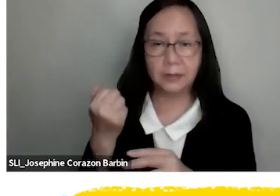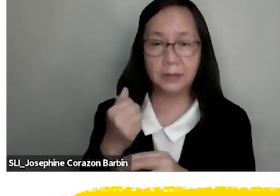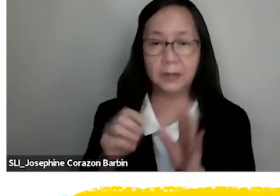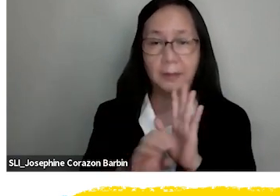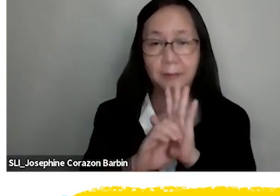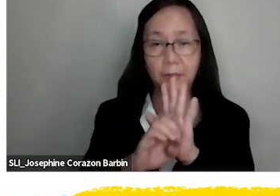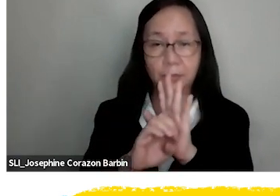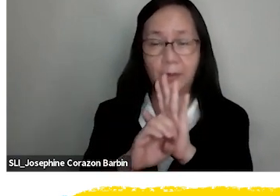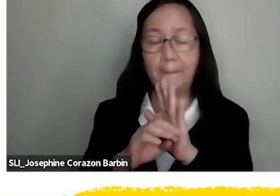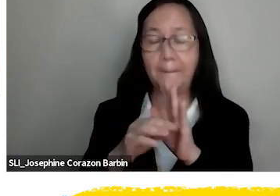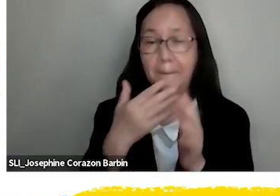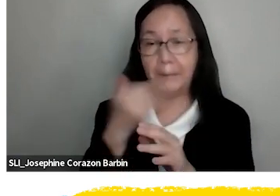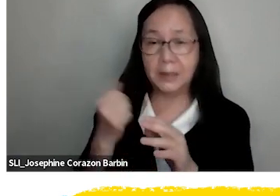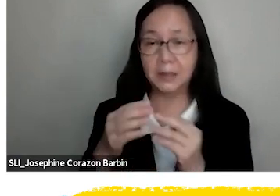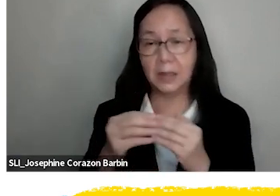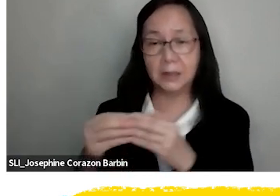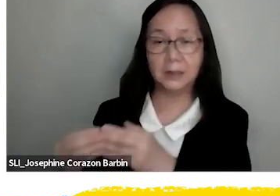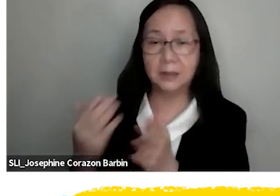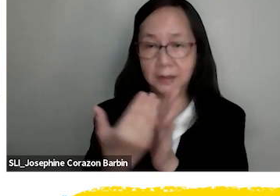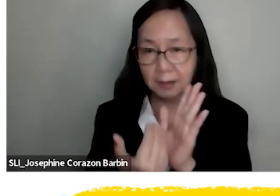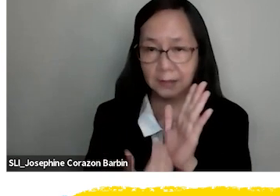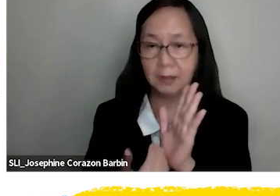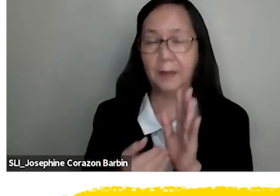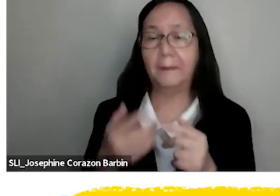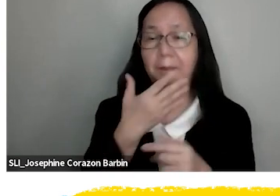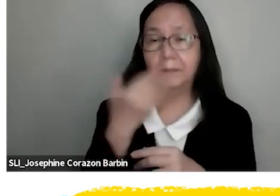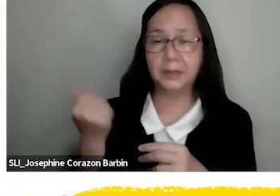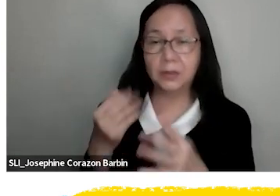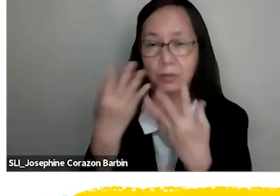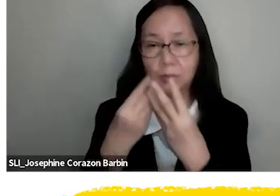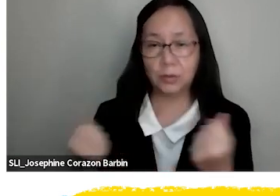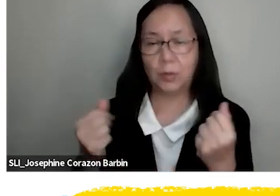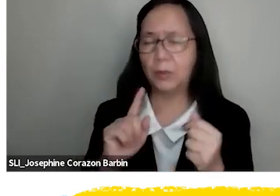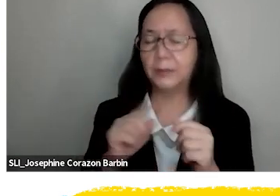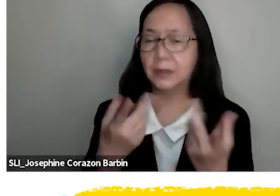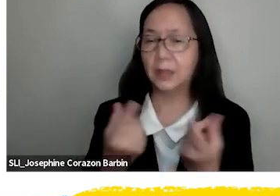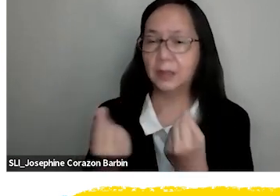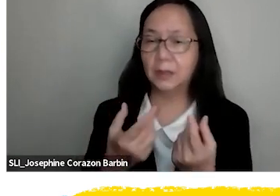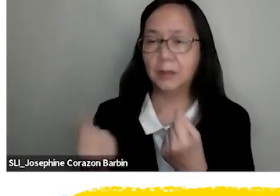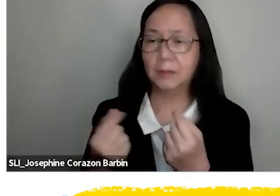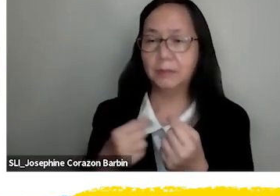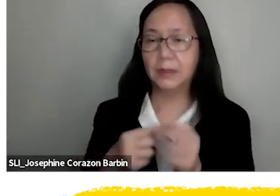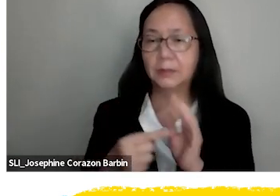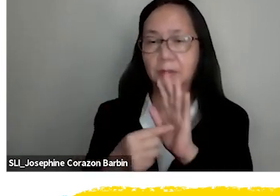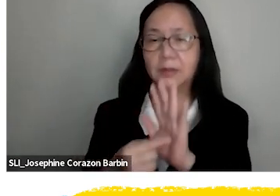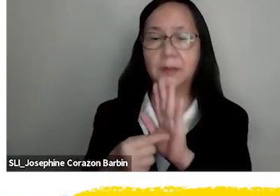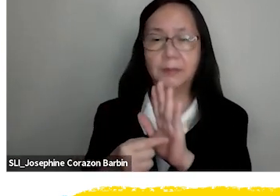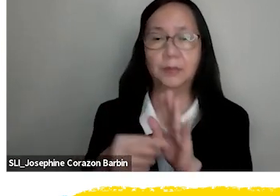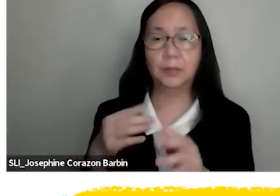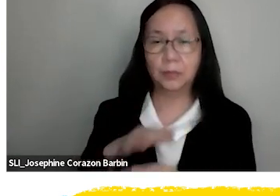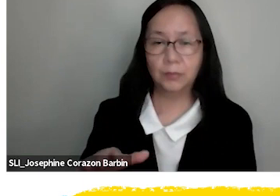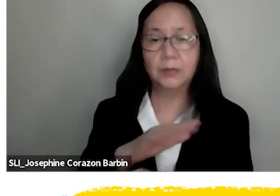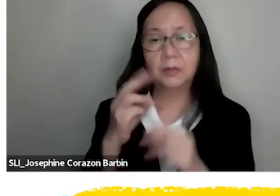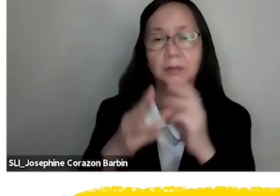example, the best guideline, the best solution, what should be done, by taking all the example from all over the world, the good practice from